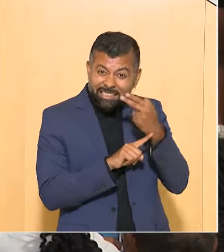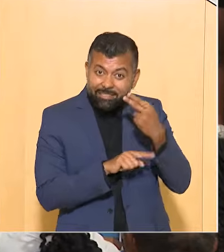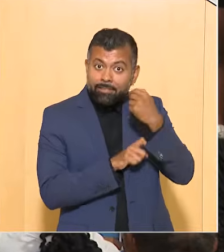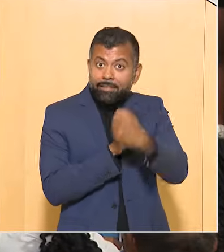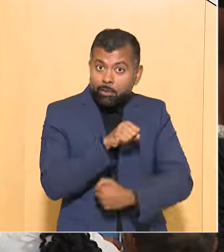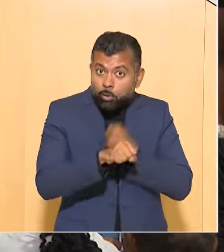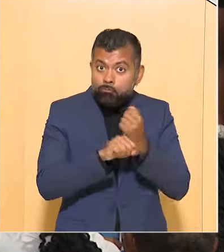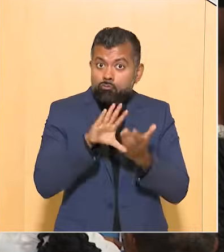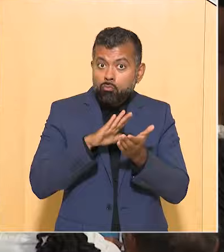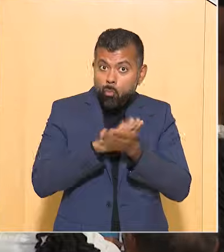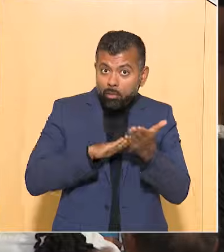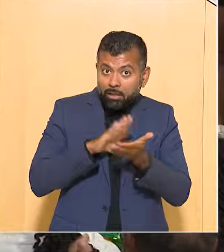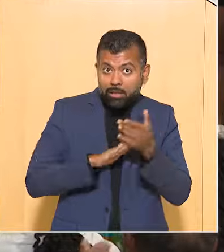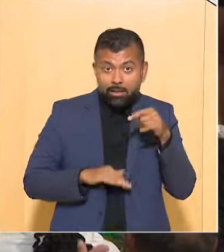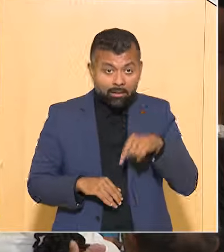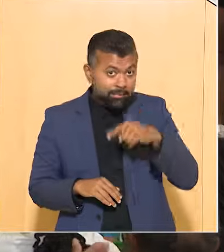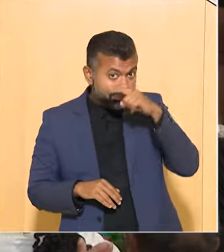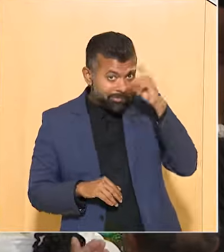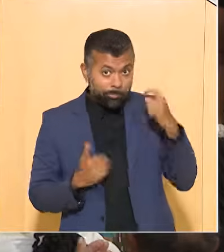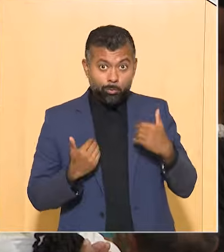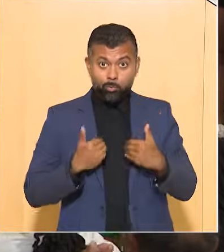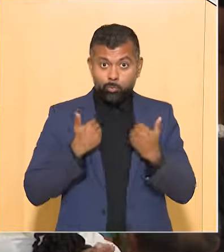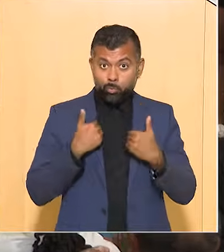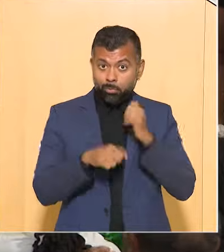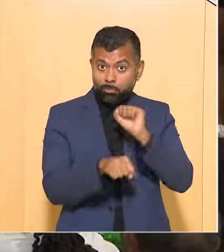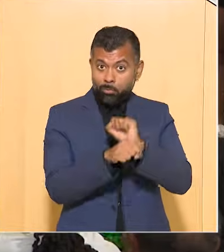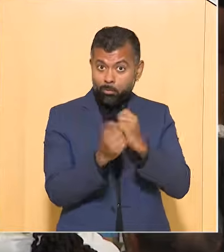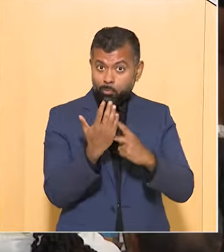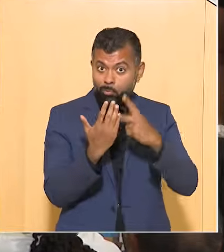Y'all can clap for that too.